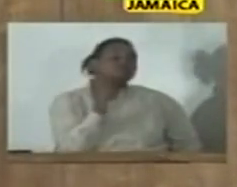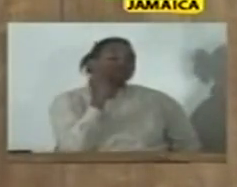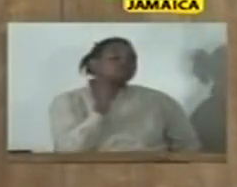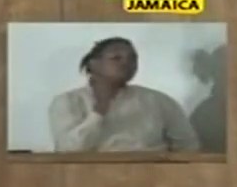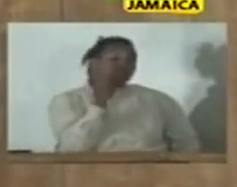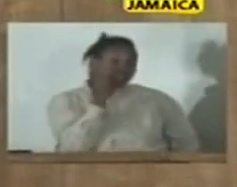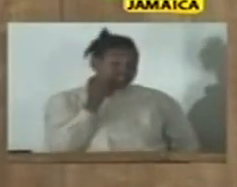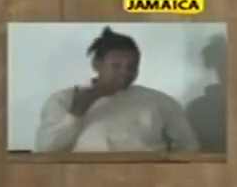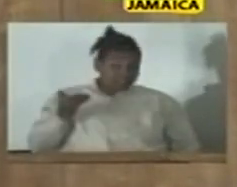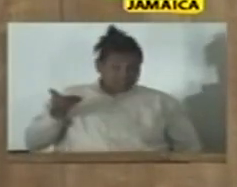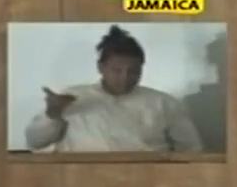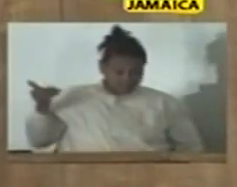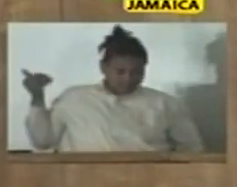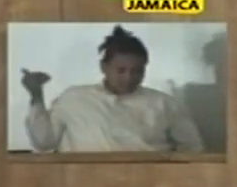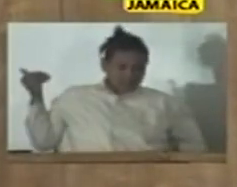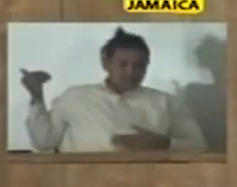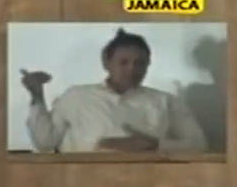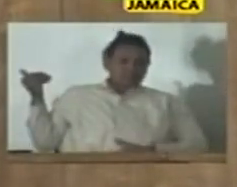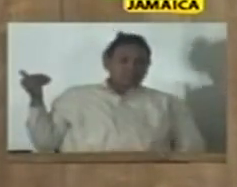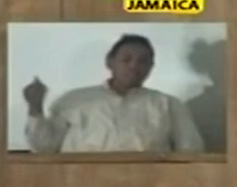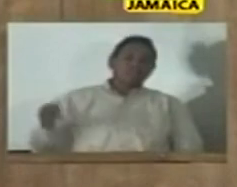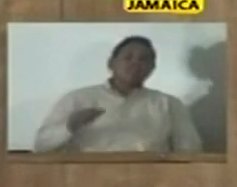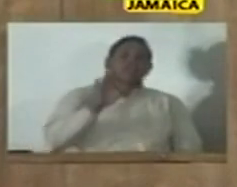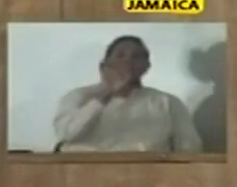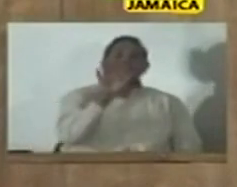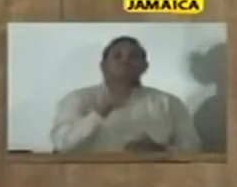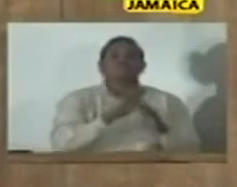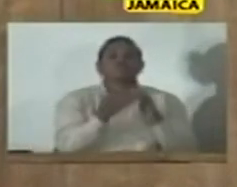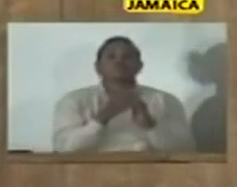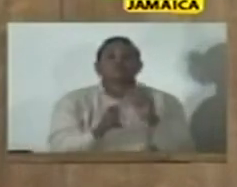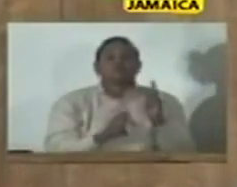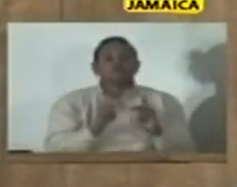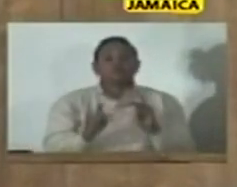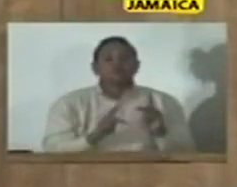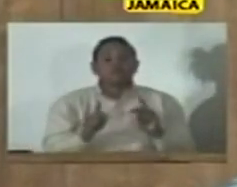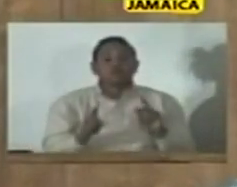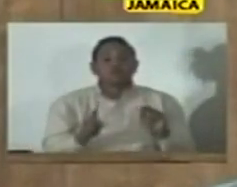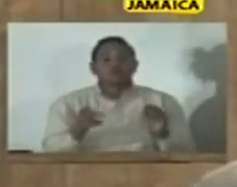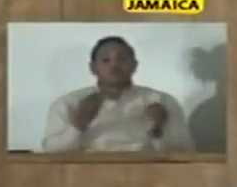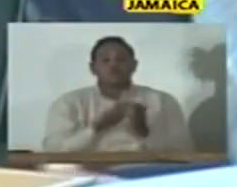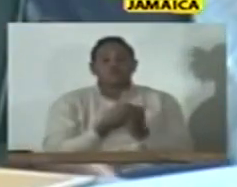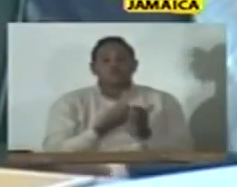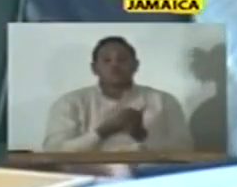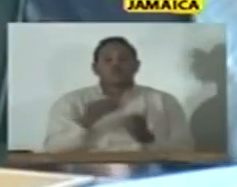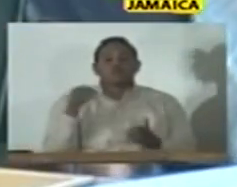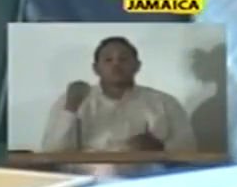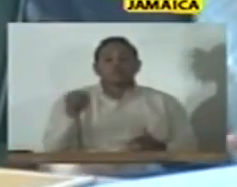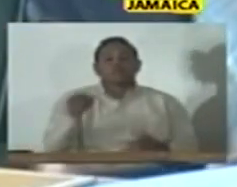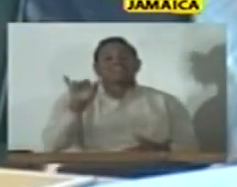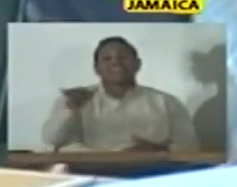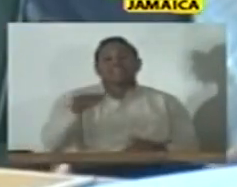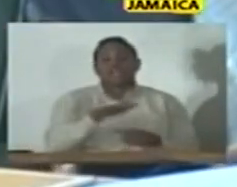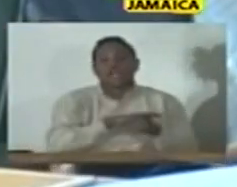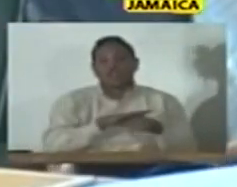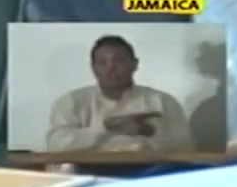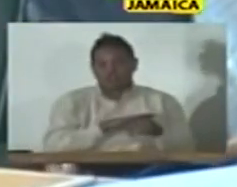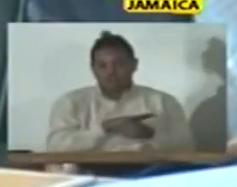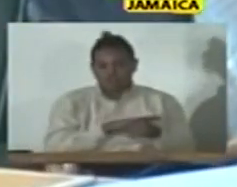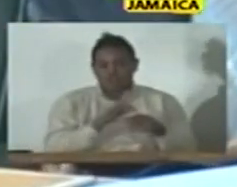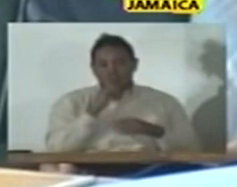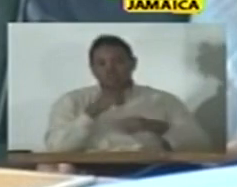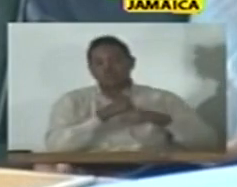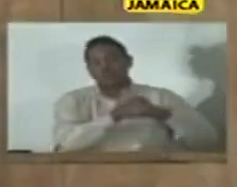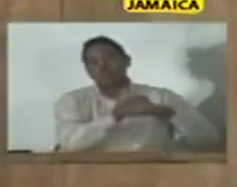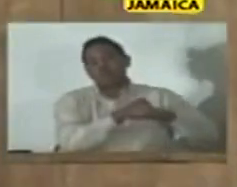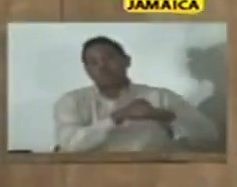recently of 5 Jamaicans, will money be put in that area to